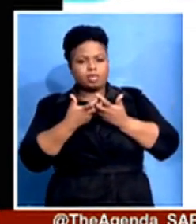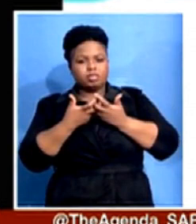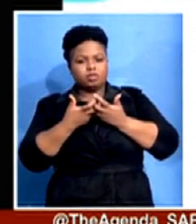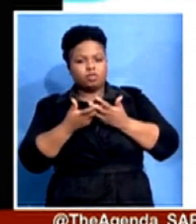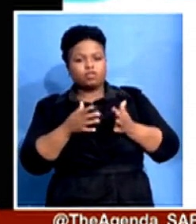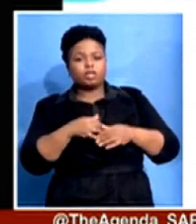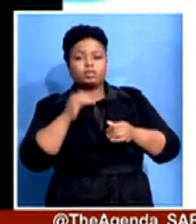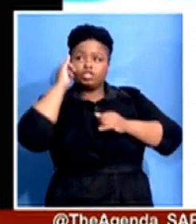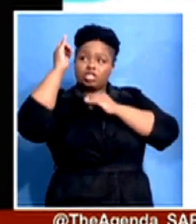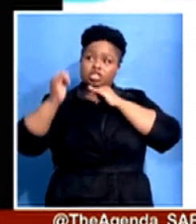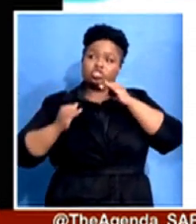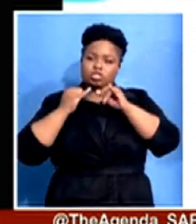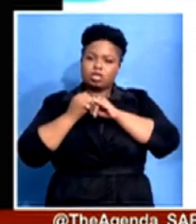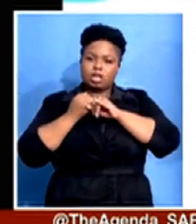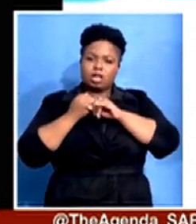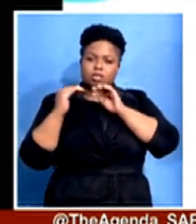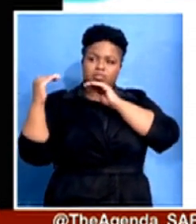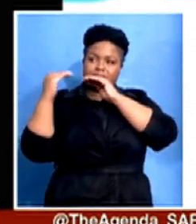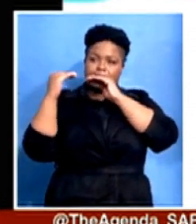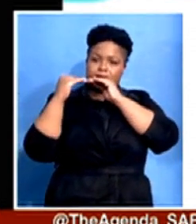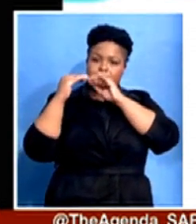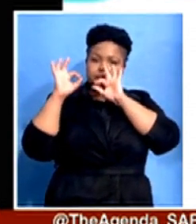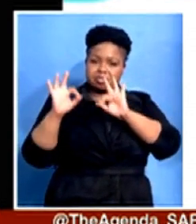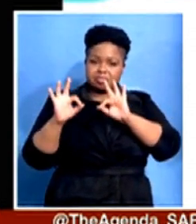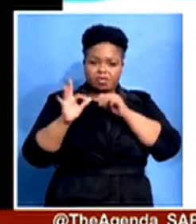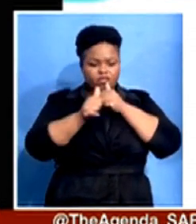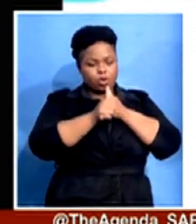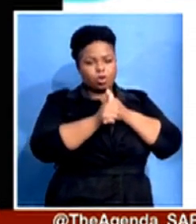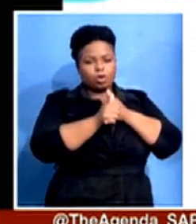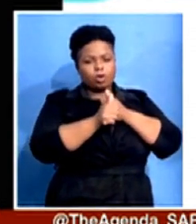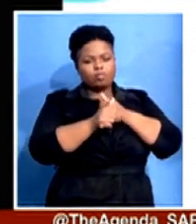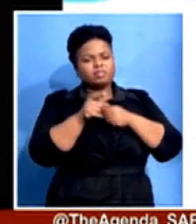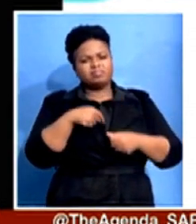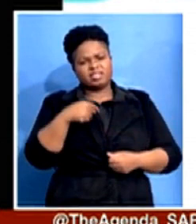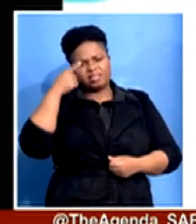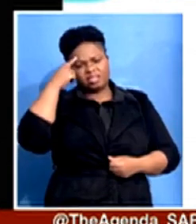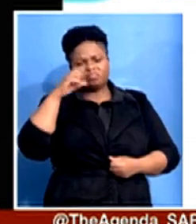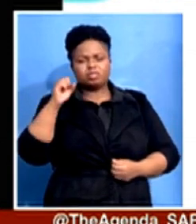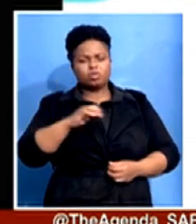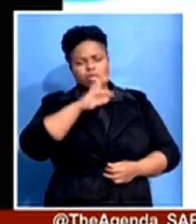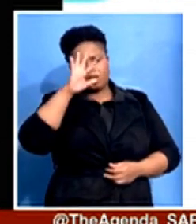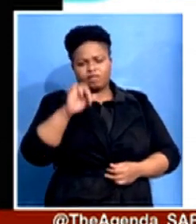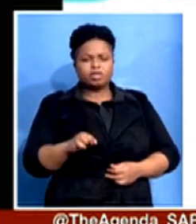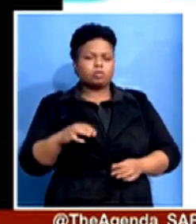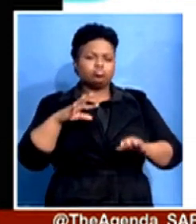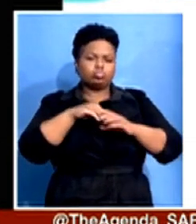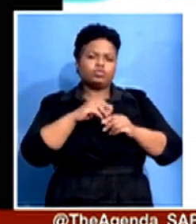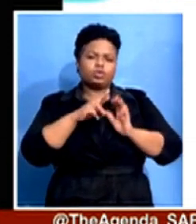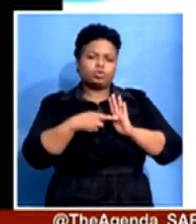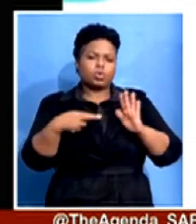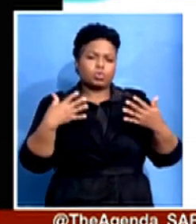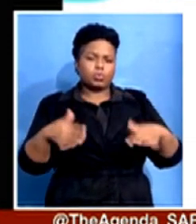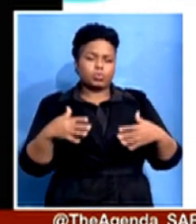harmonized standards. And this is where I think South Africa can really play a big role. And as the DG indicated, we already